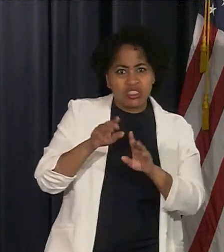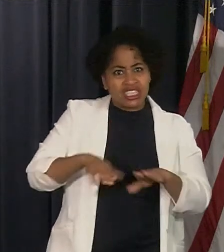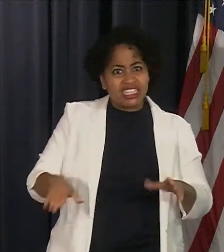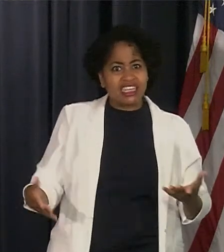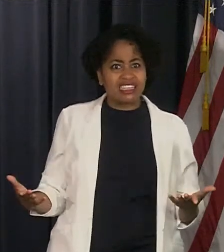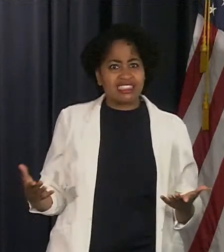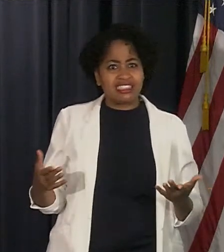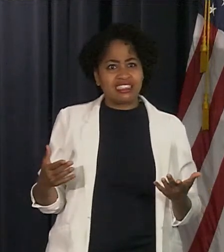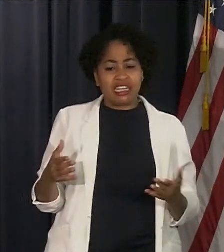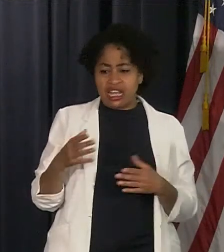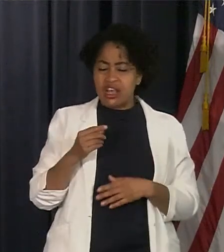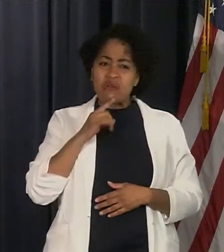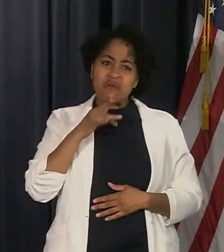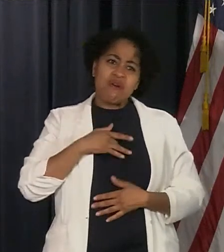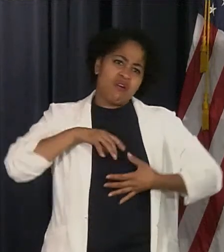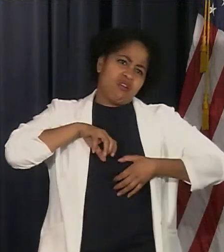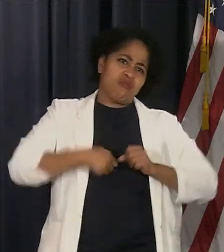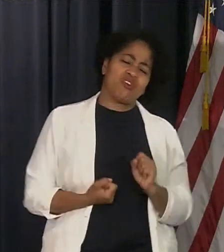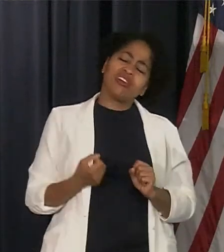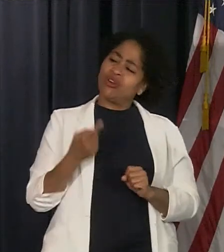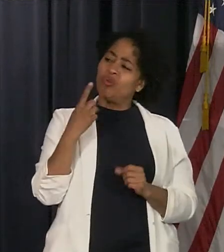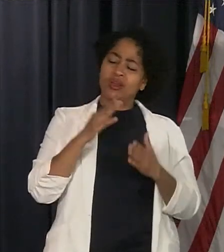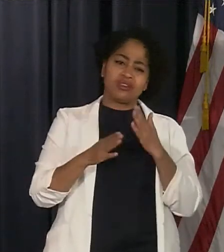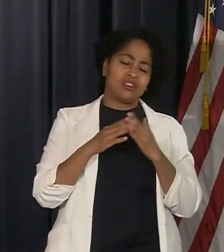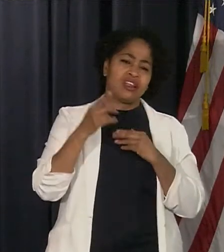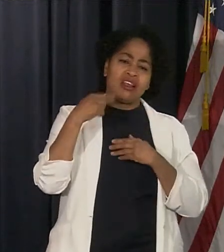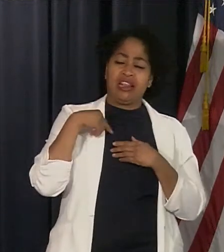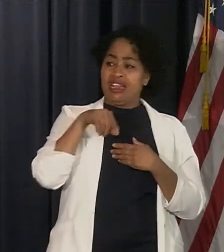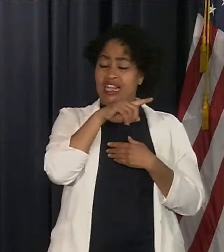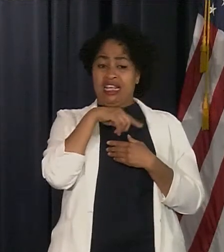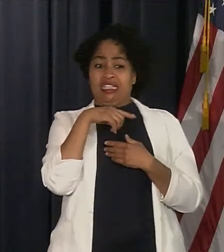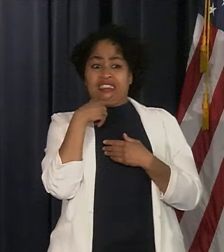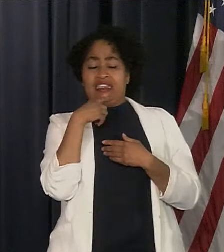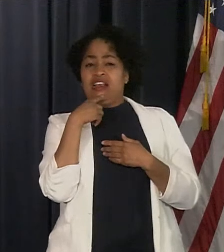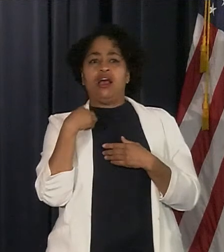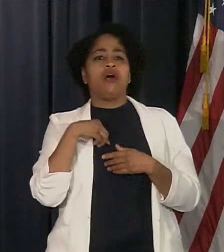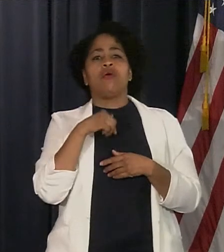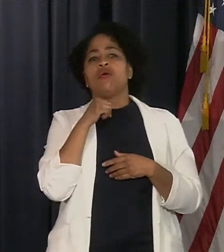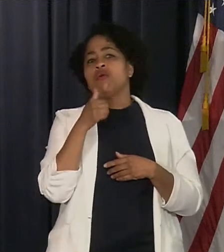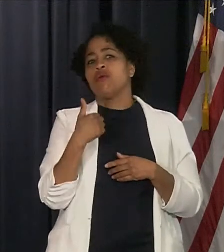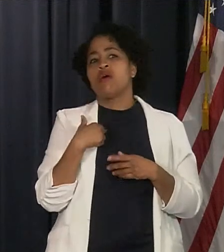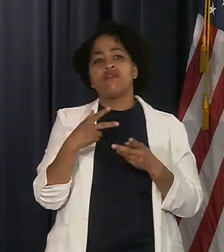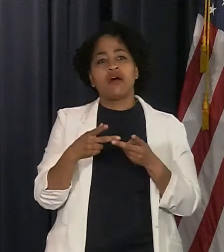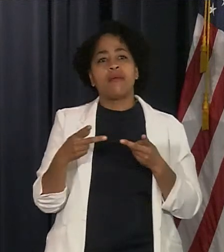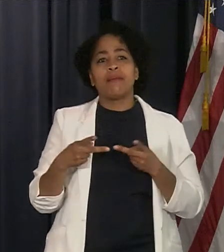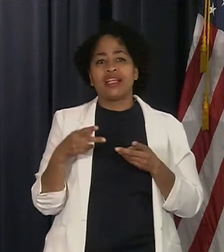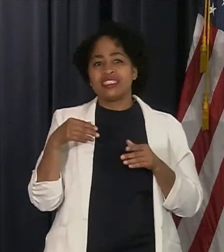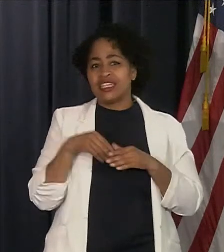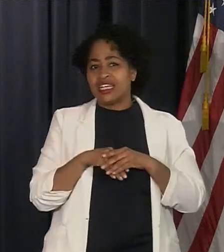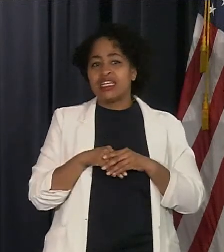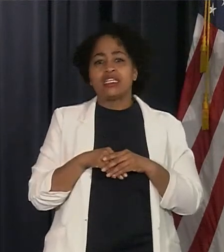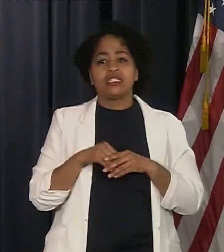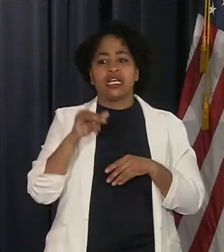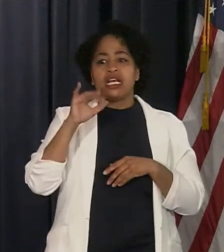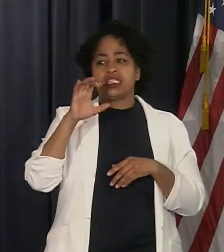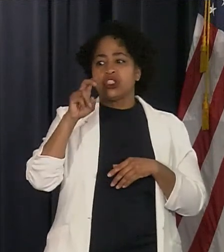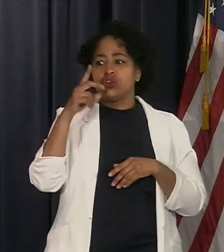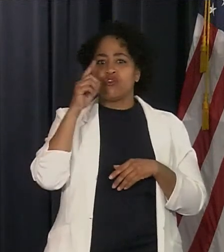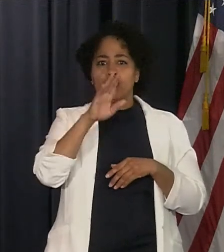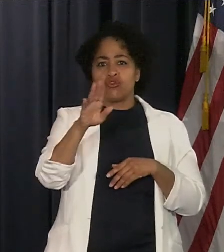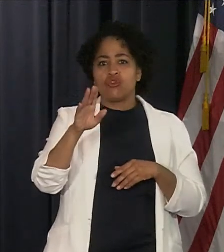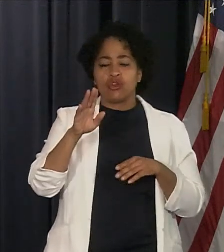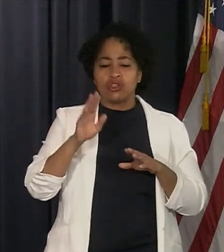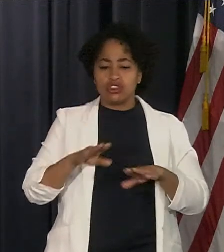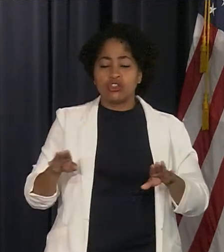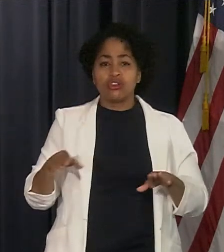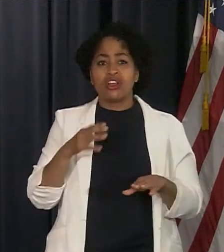kids. And it's a heartbreaking story. In one of these cities, they said, we're not going to have a spot in the intensive care unit for your child until one of the children in